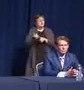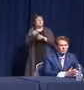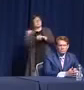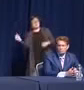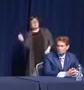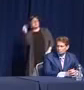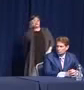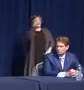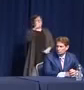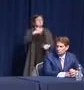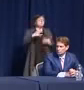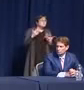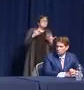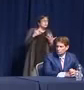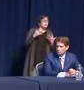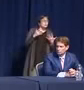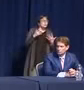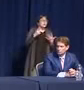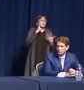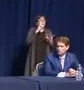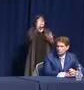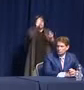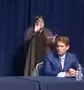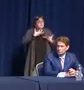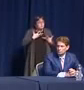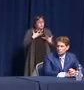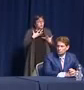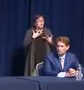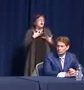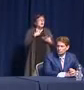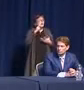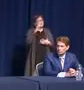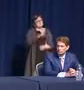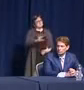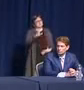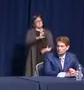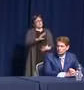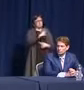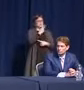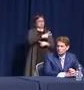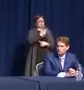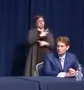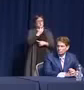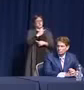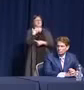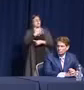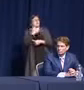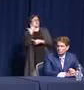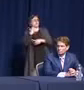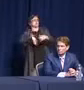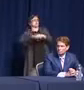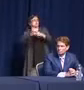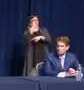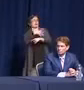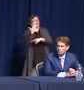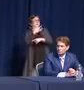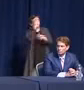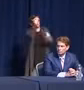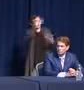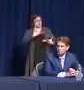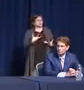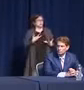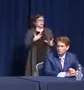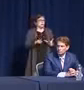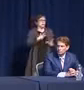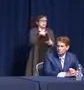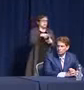results to be transmitted to individuals within 2 to 5 days following the collection. Thank you. Well, there's